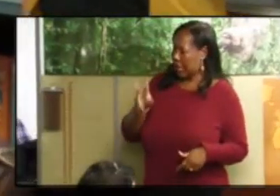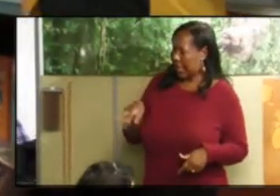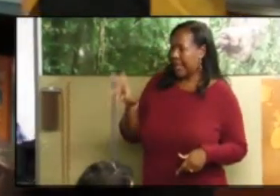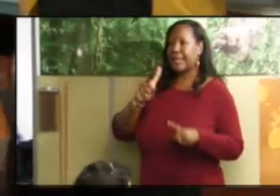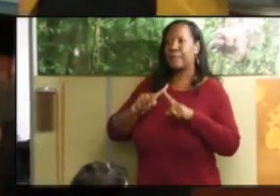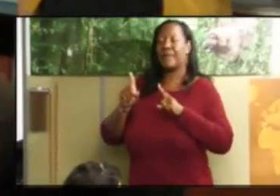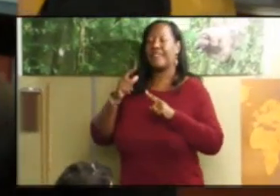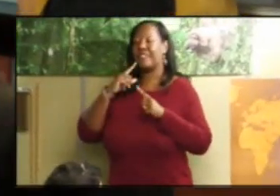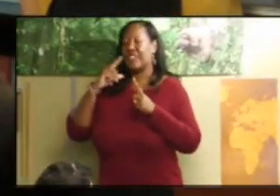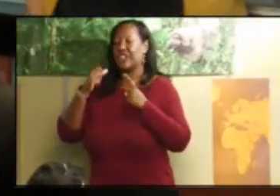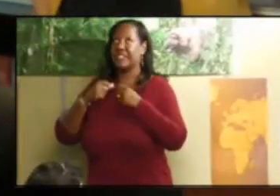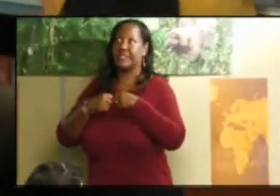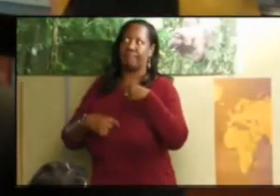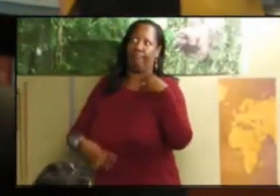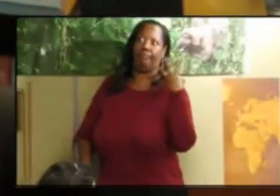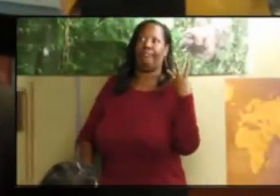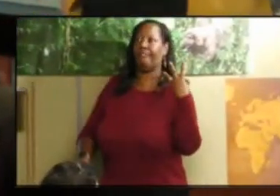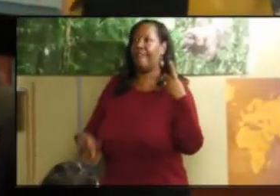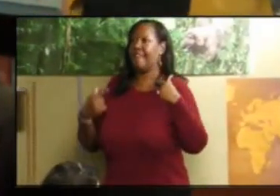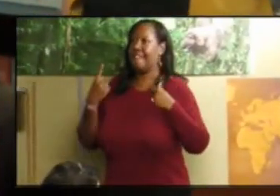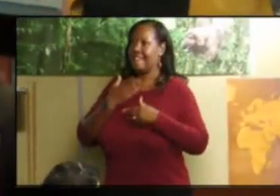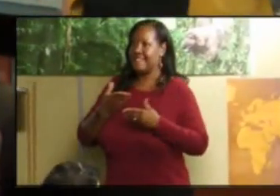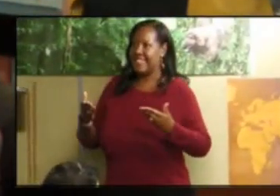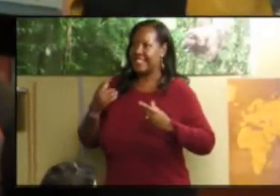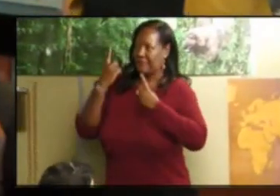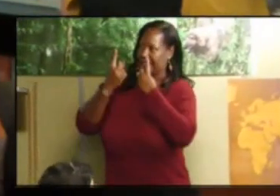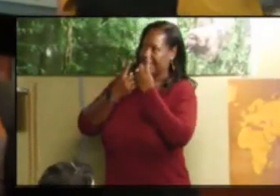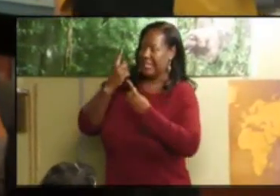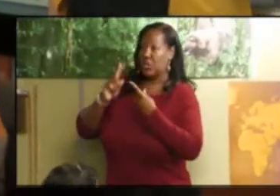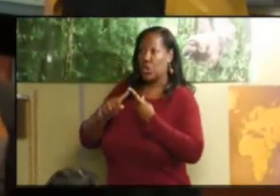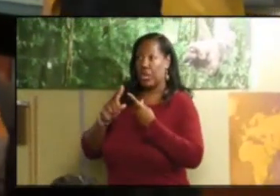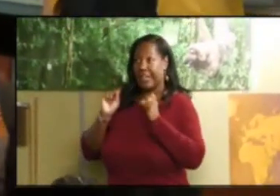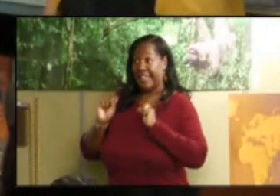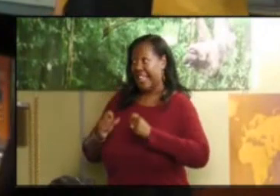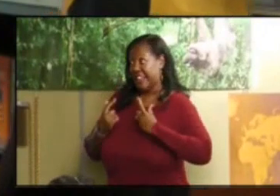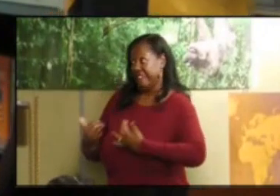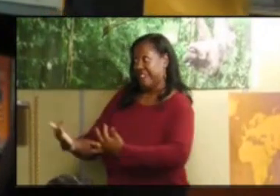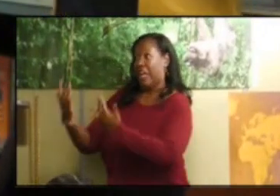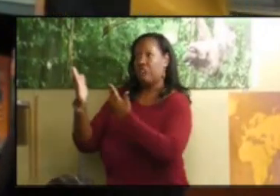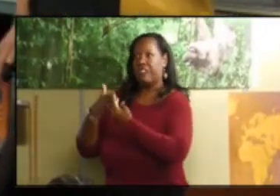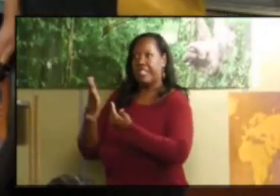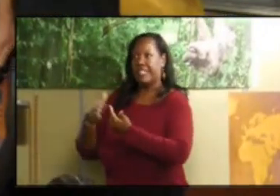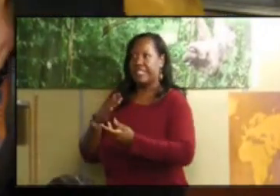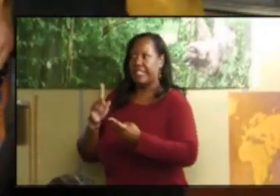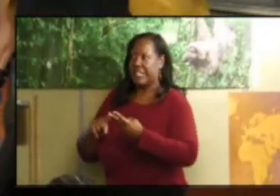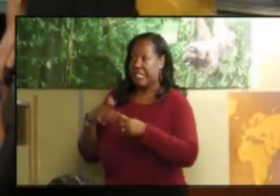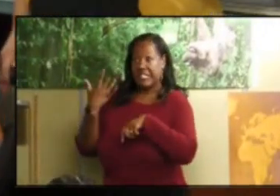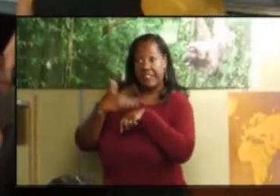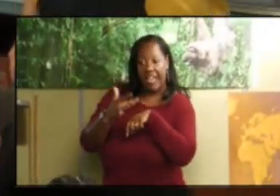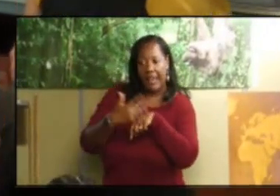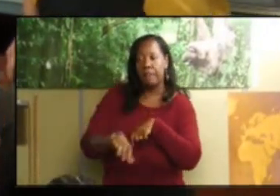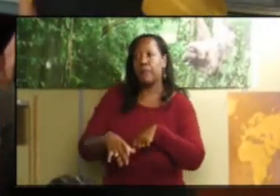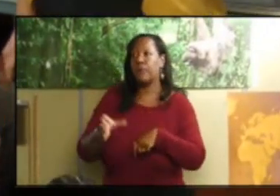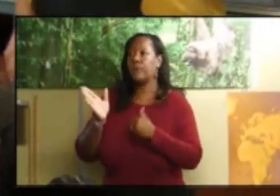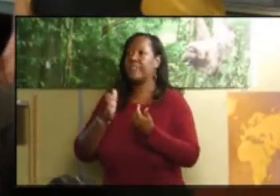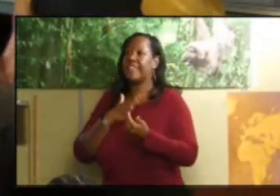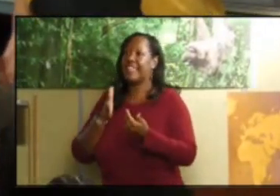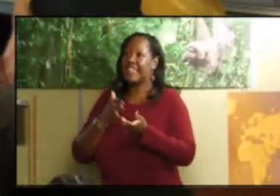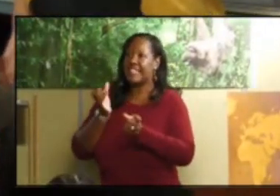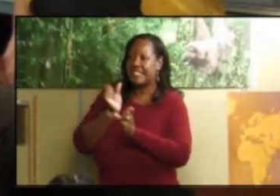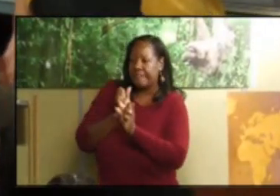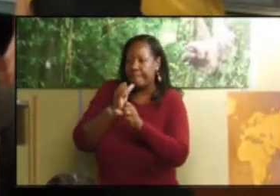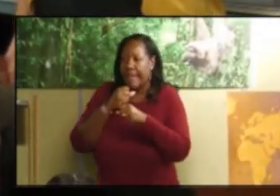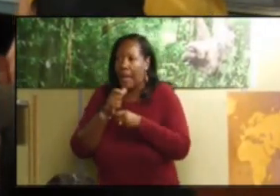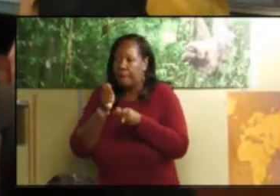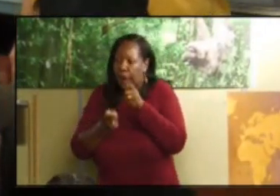long list of considerations: flammability, availability of materials, ease of fabrication, ease of